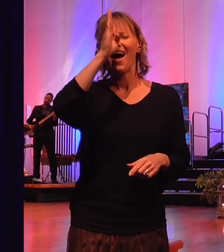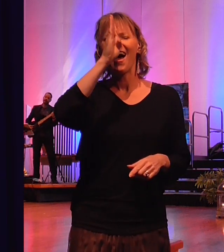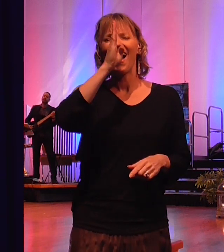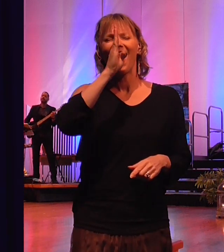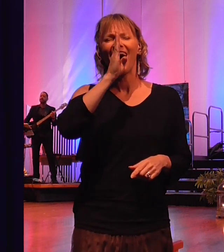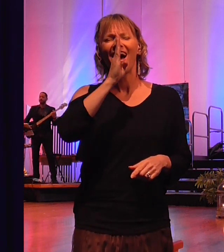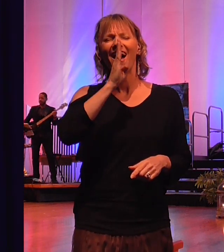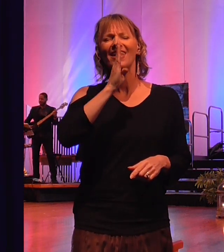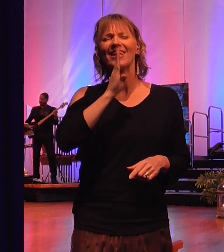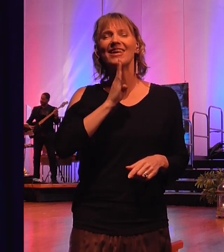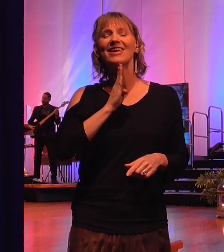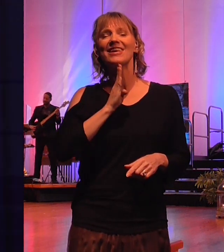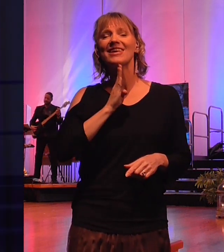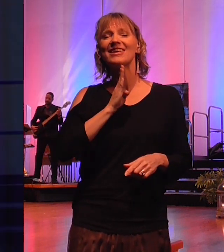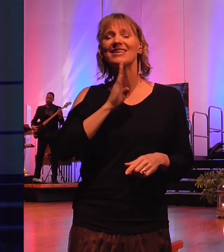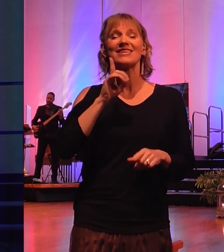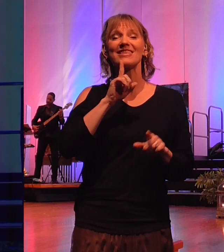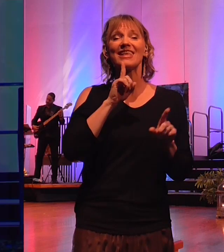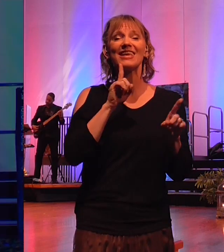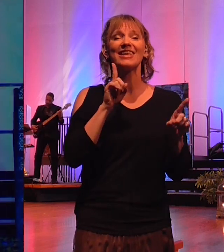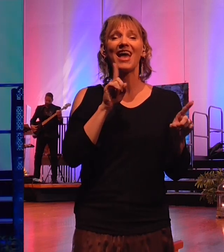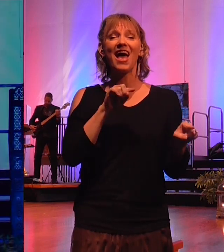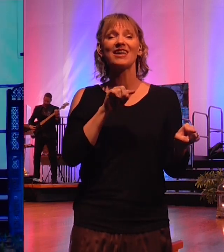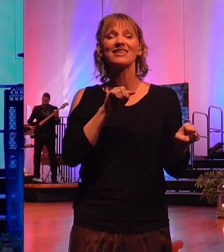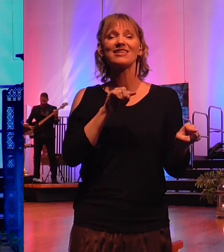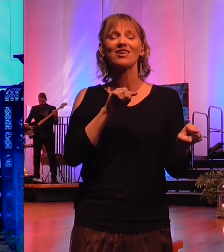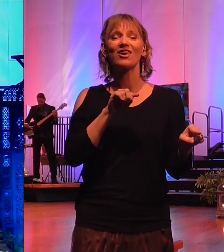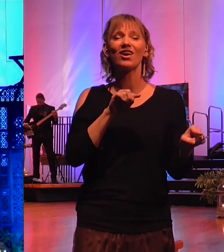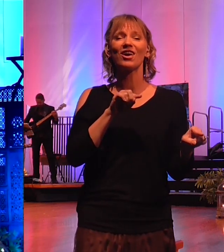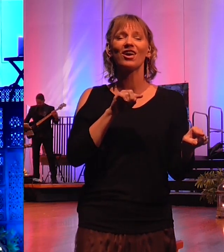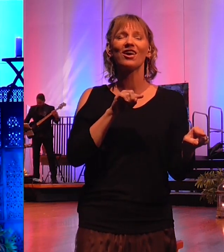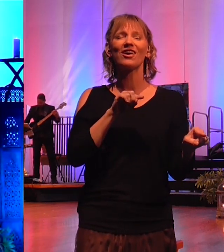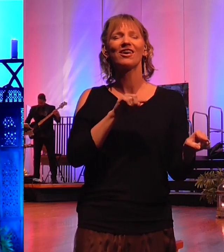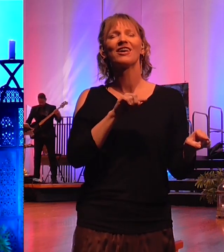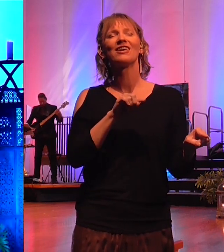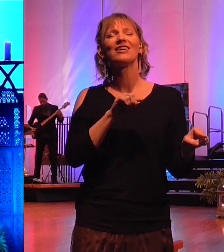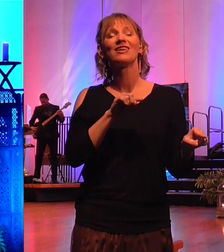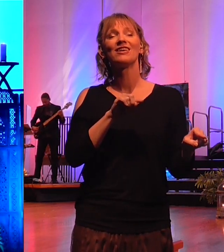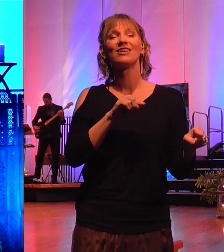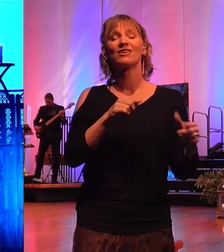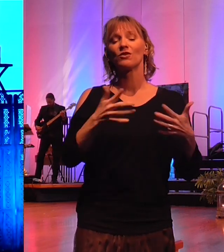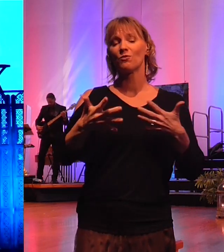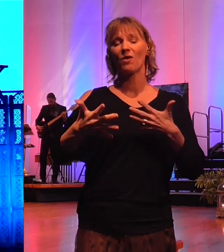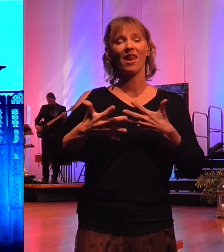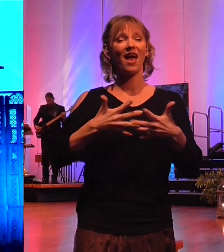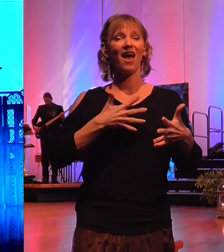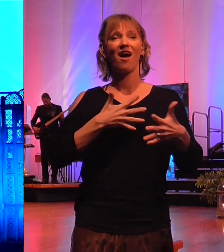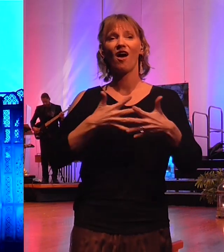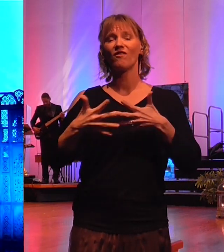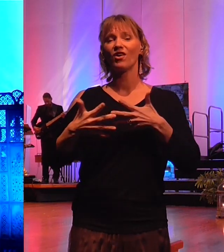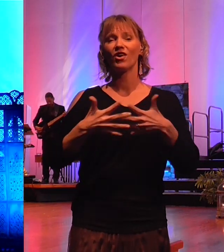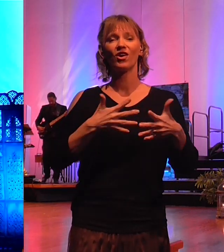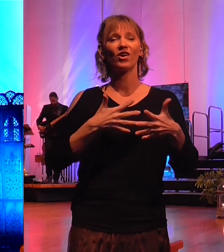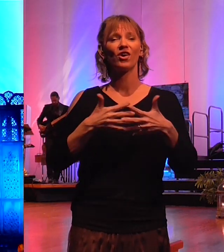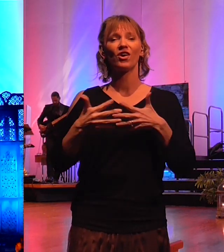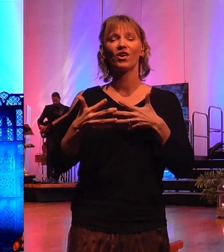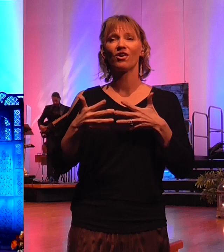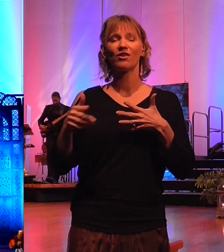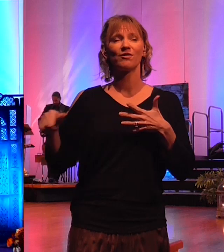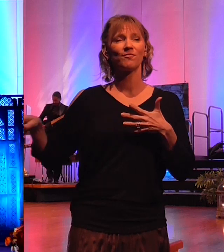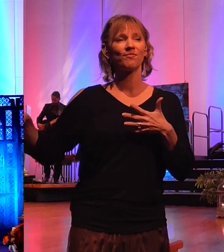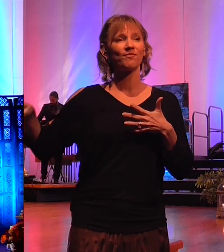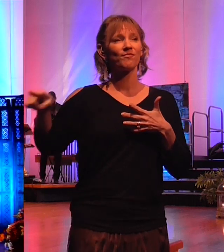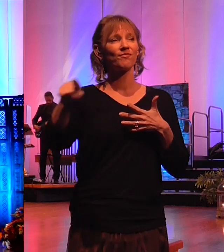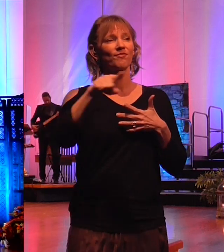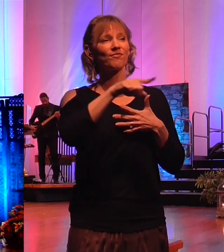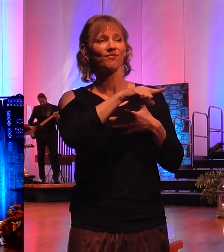God is the answer to whatever